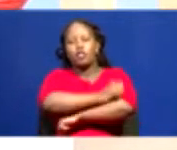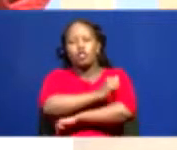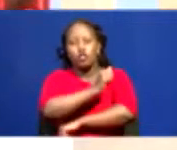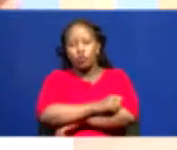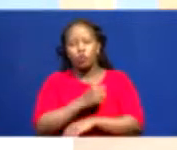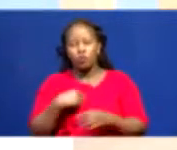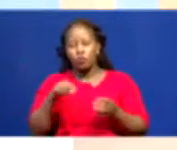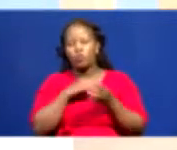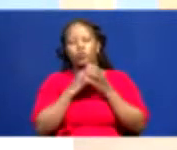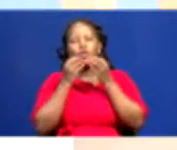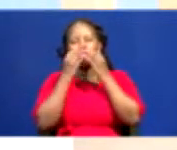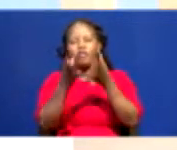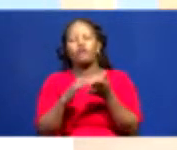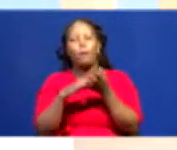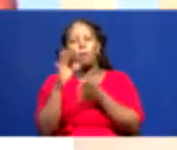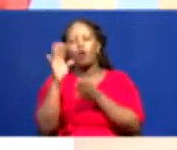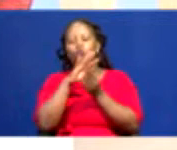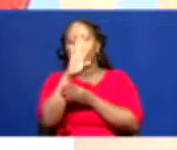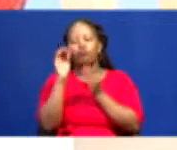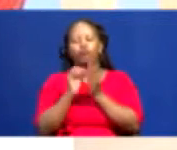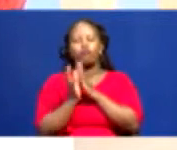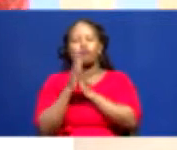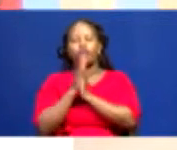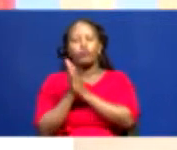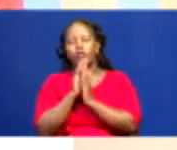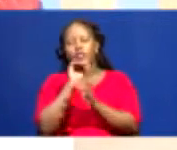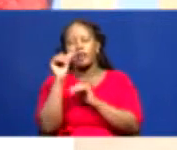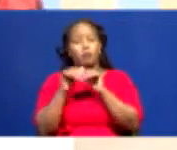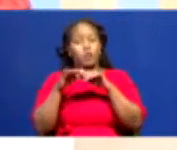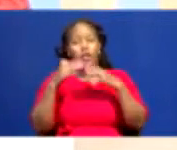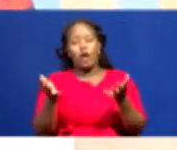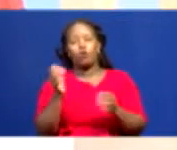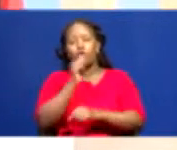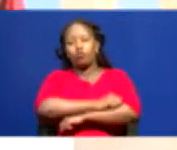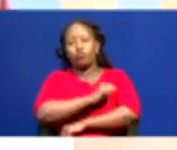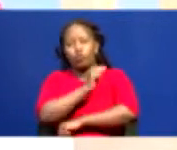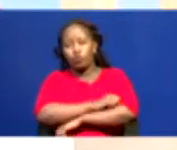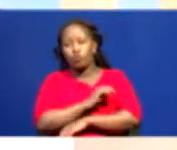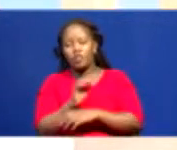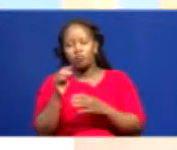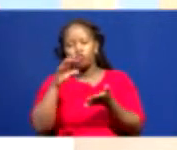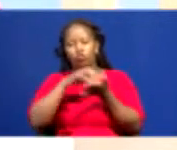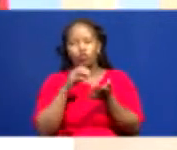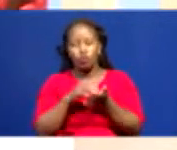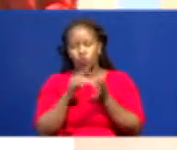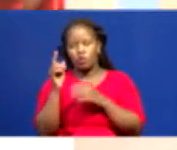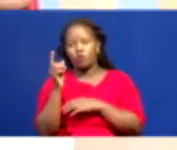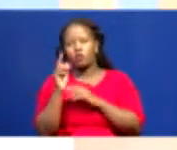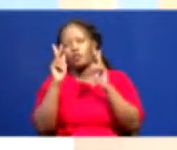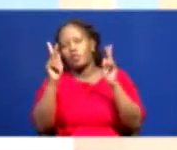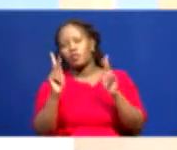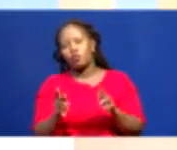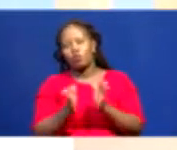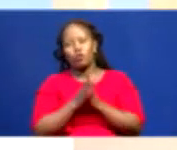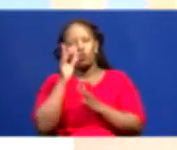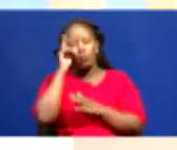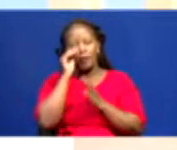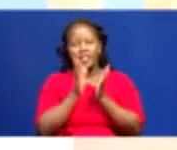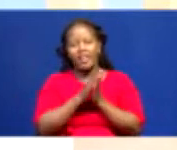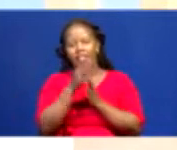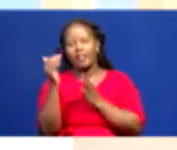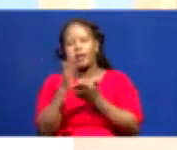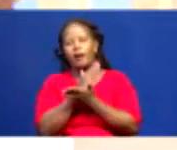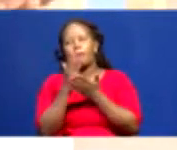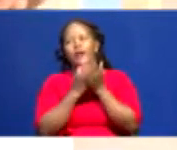you later a compiled stories of how schools looked in the situation in Kisumu and Mombasa and other parts of the